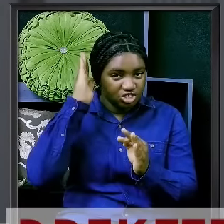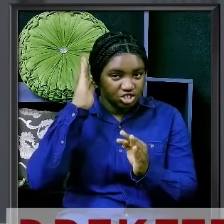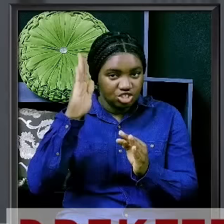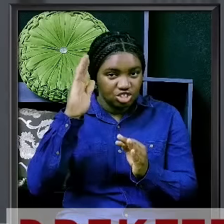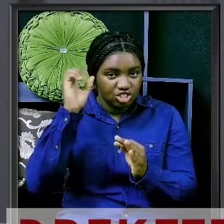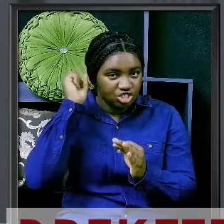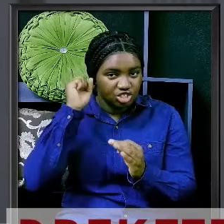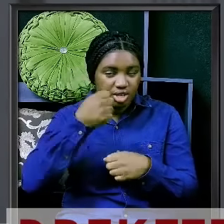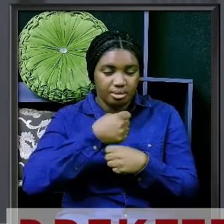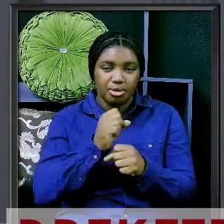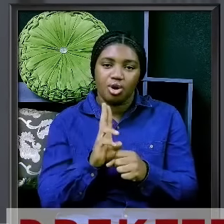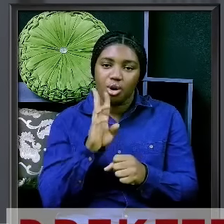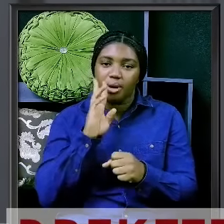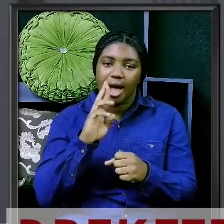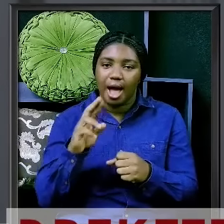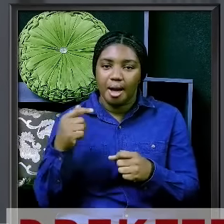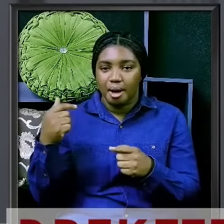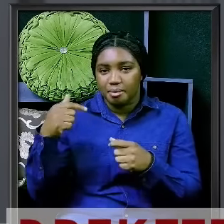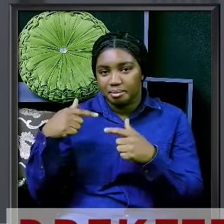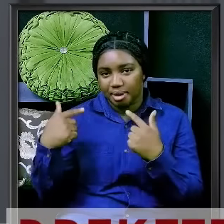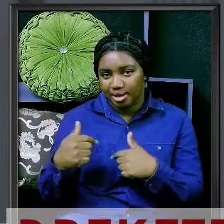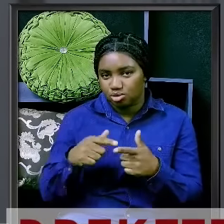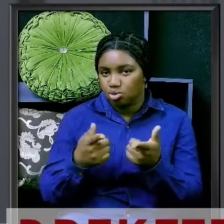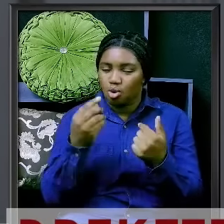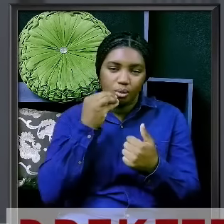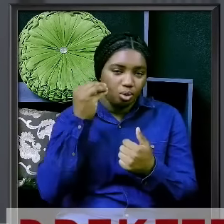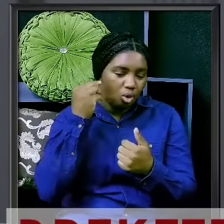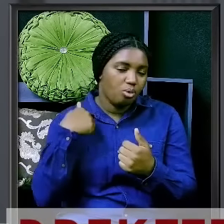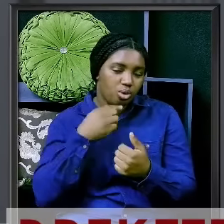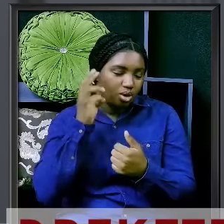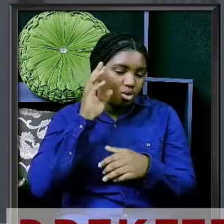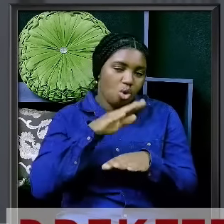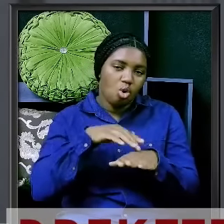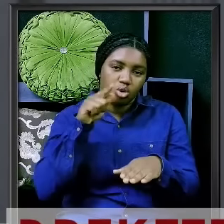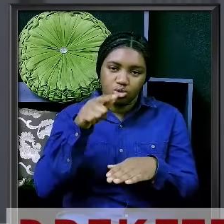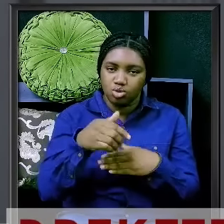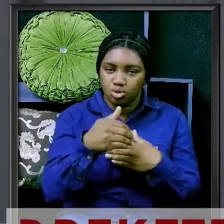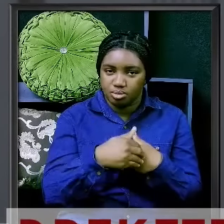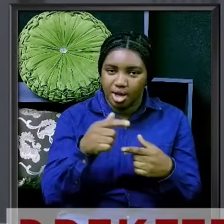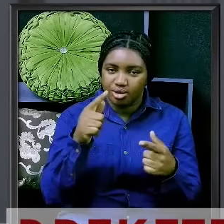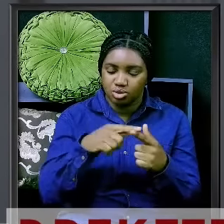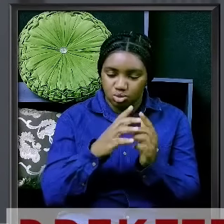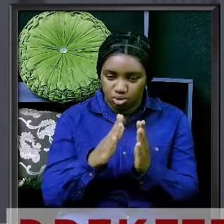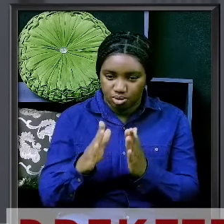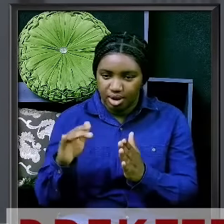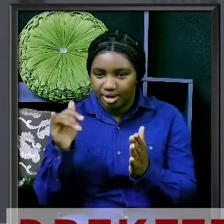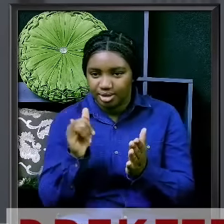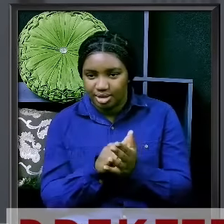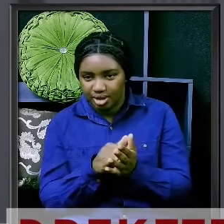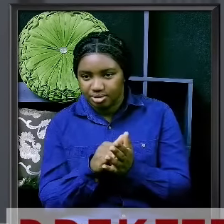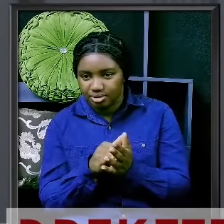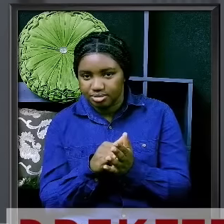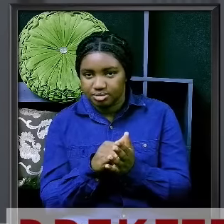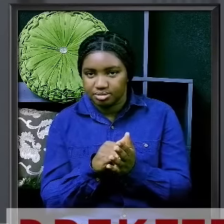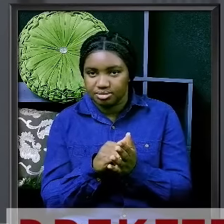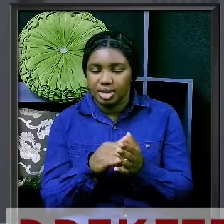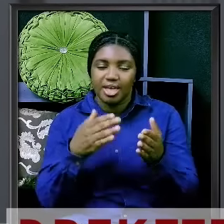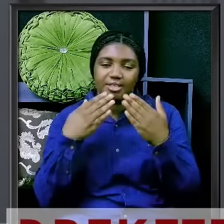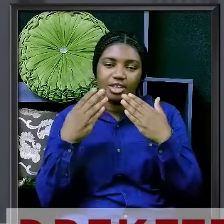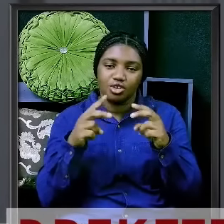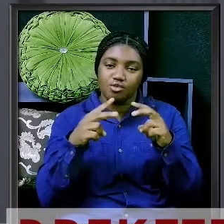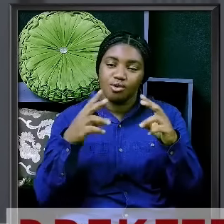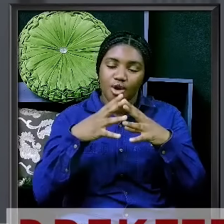she's coming home, let her tell me. We will call you back, madam, to arrange on that. We will call you back. But thank you very